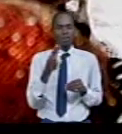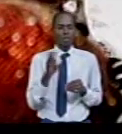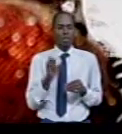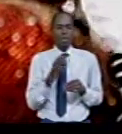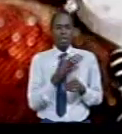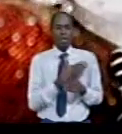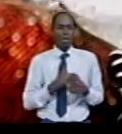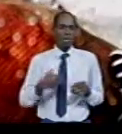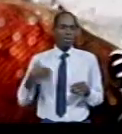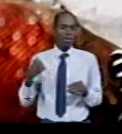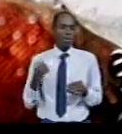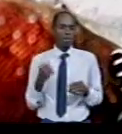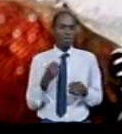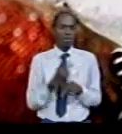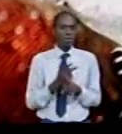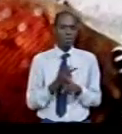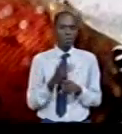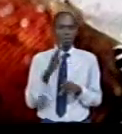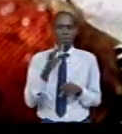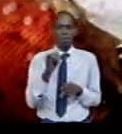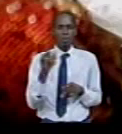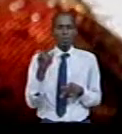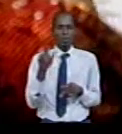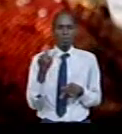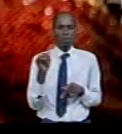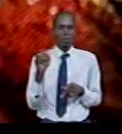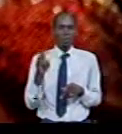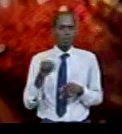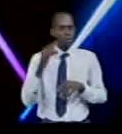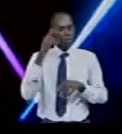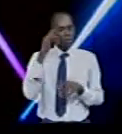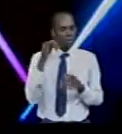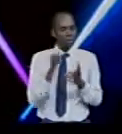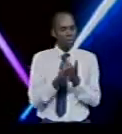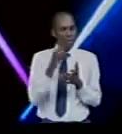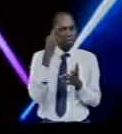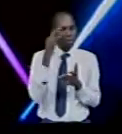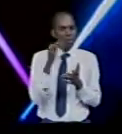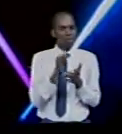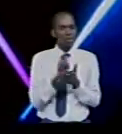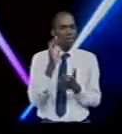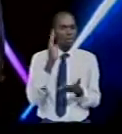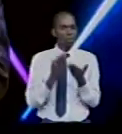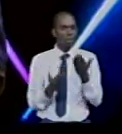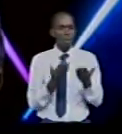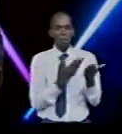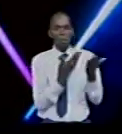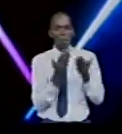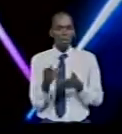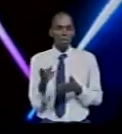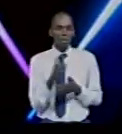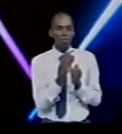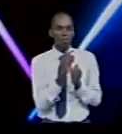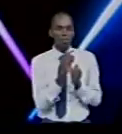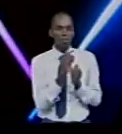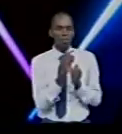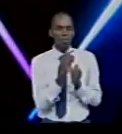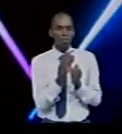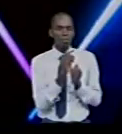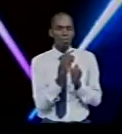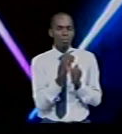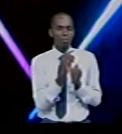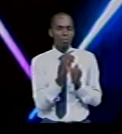For that intent, that he might bring them bound unto the chief priest. Then in